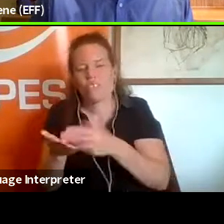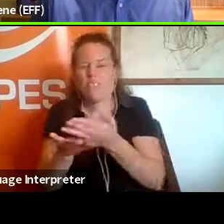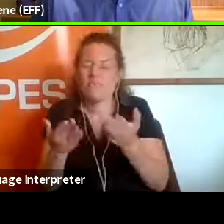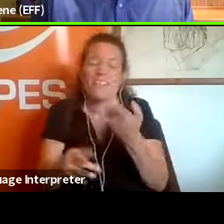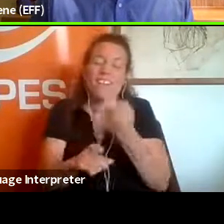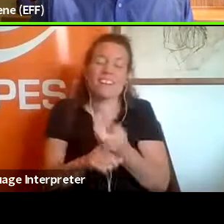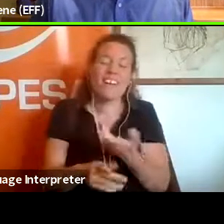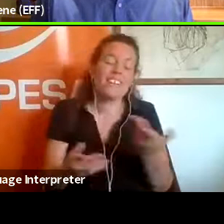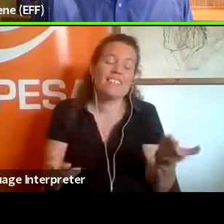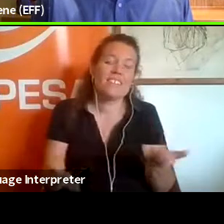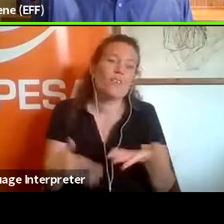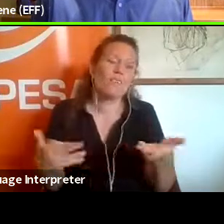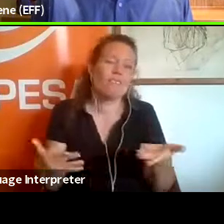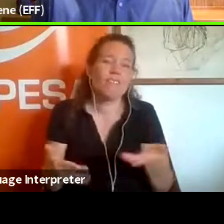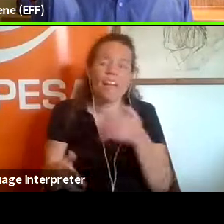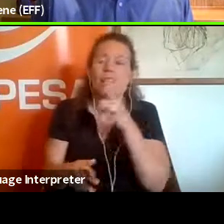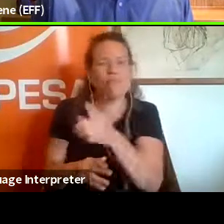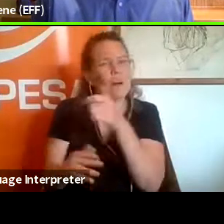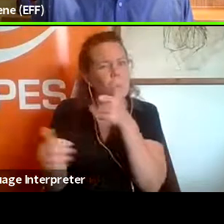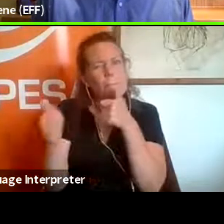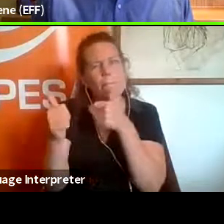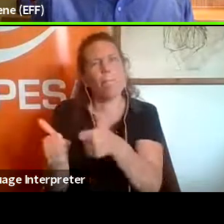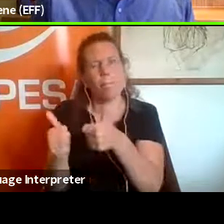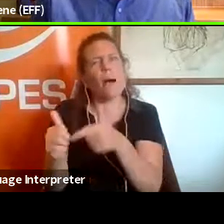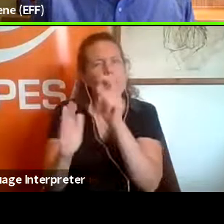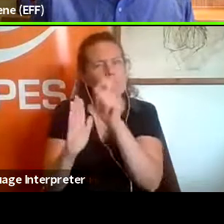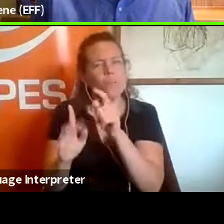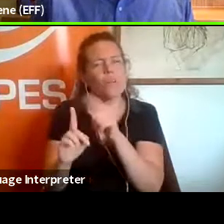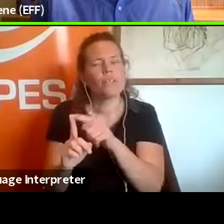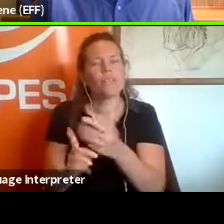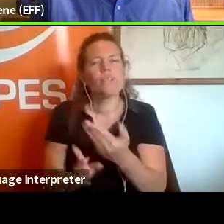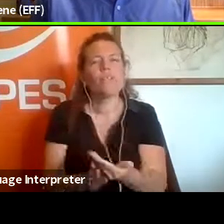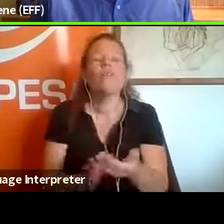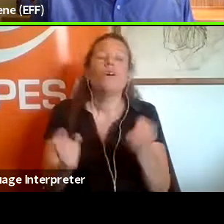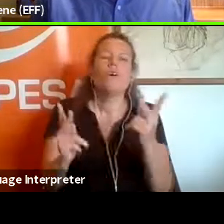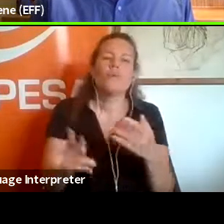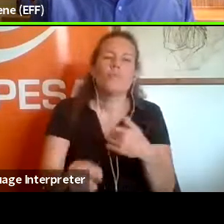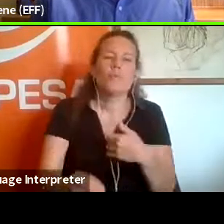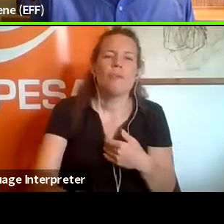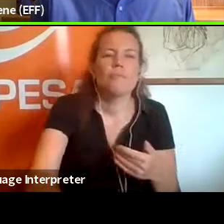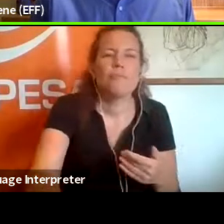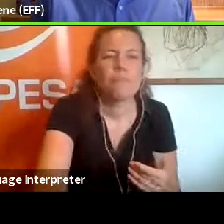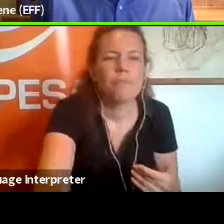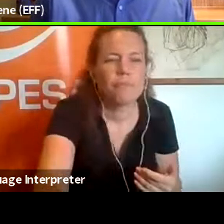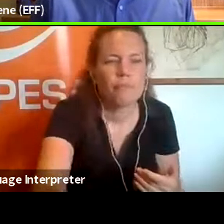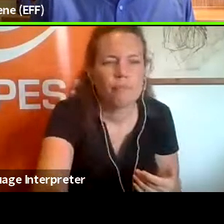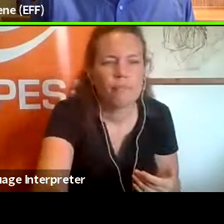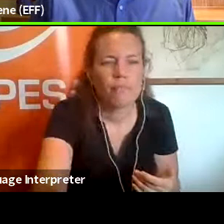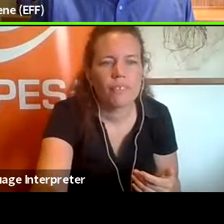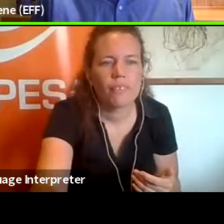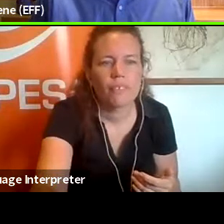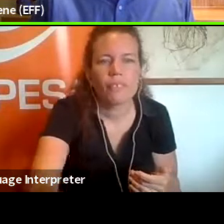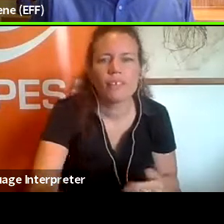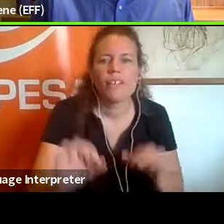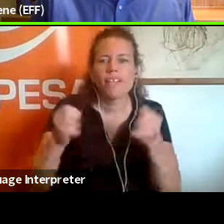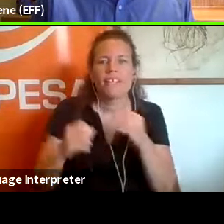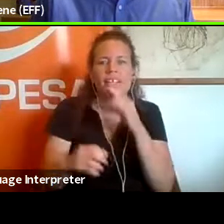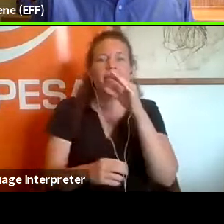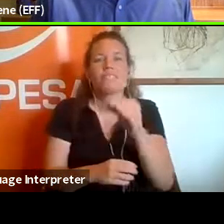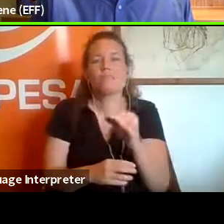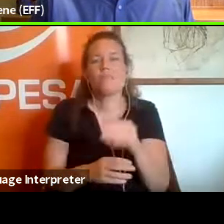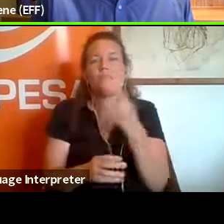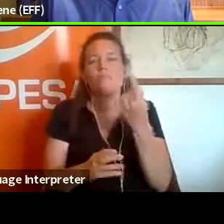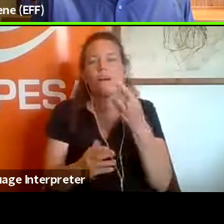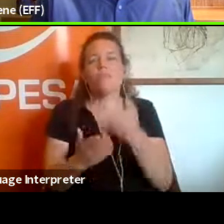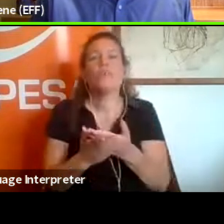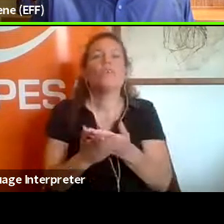really excellent point. I can speak a little bit to the toolkits for